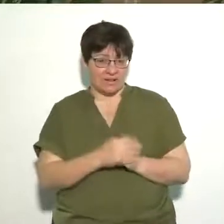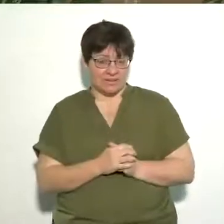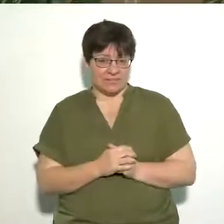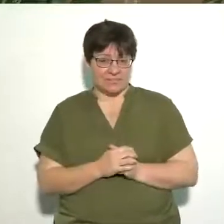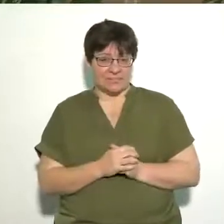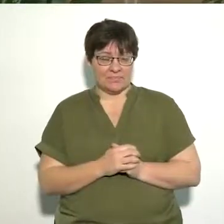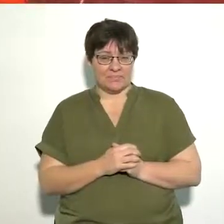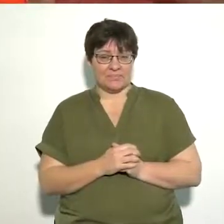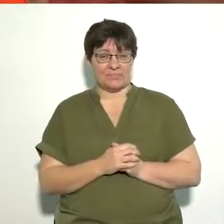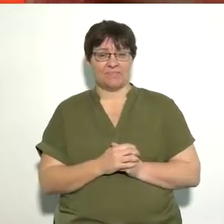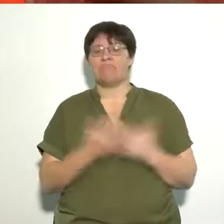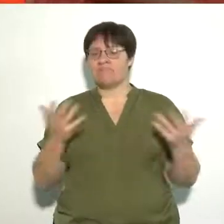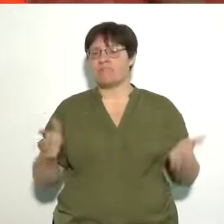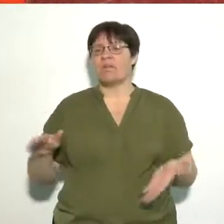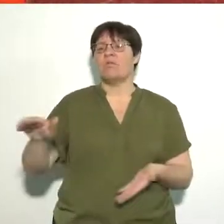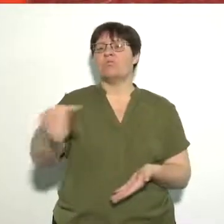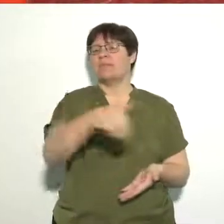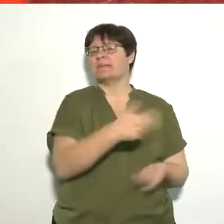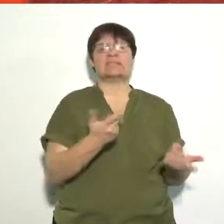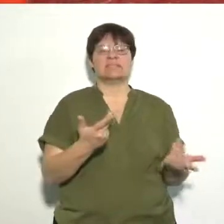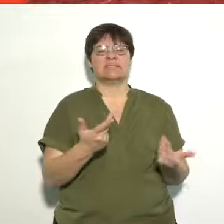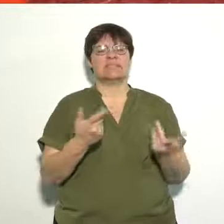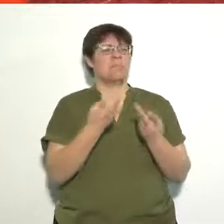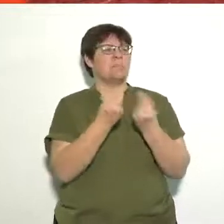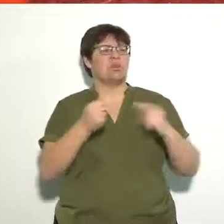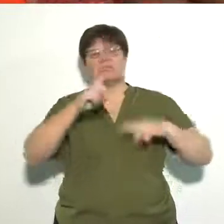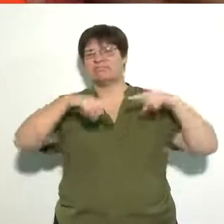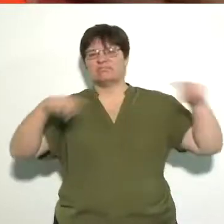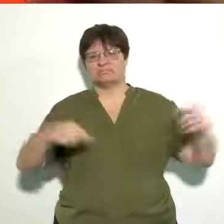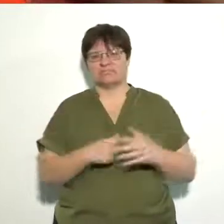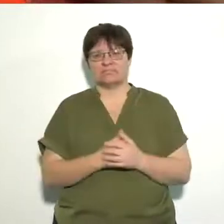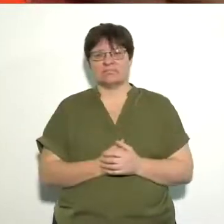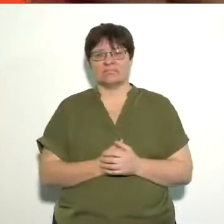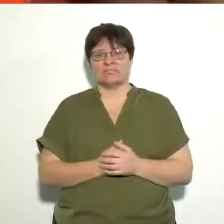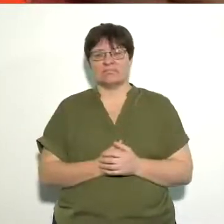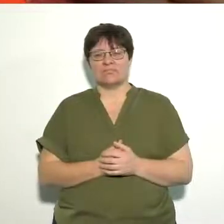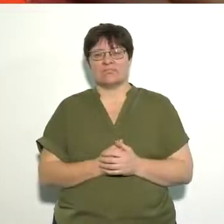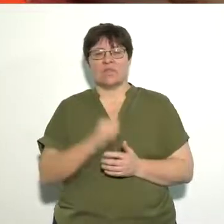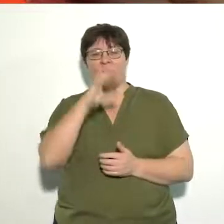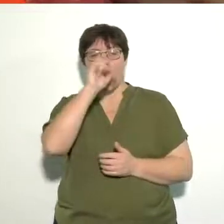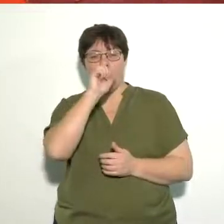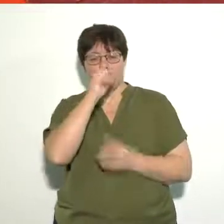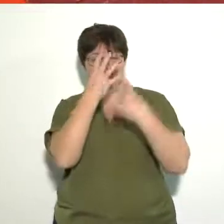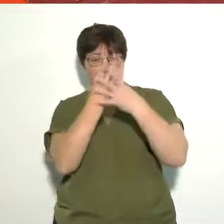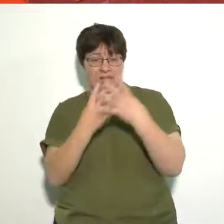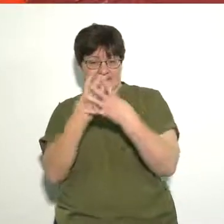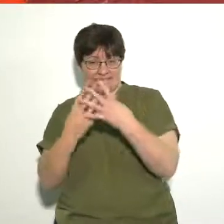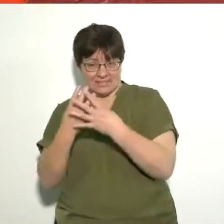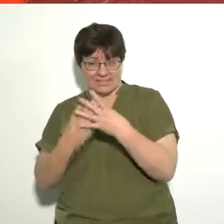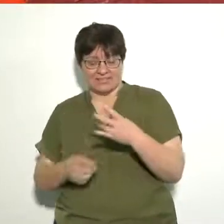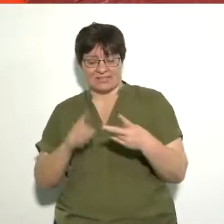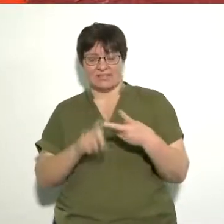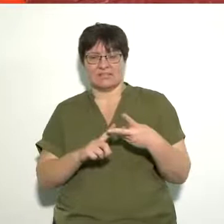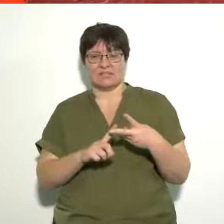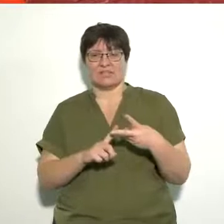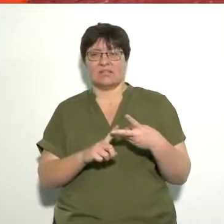on. You can collect some different materials. So this is an orange netting. This is a